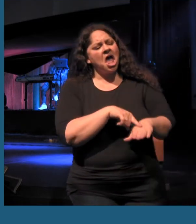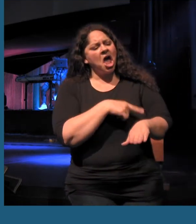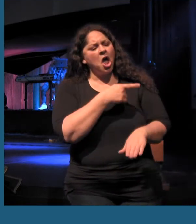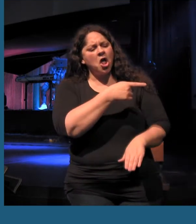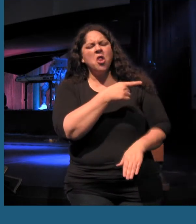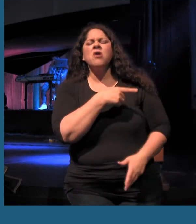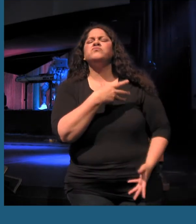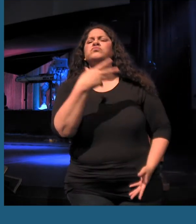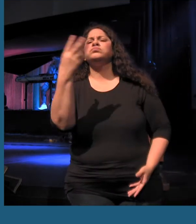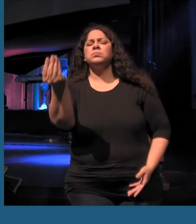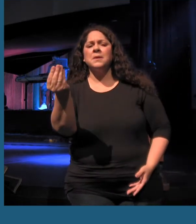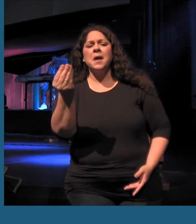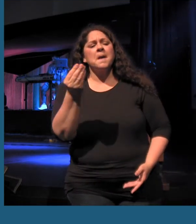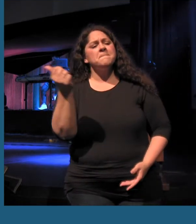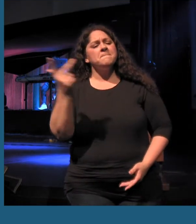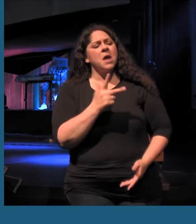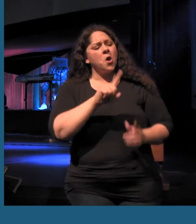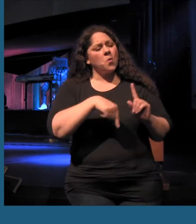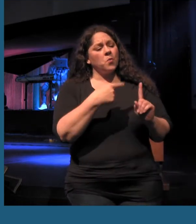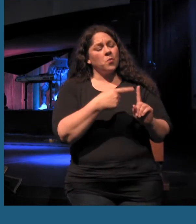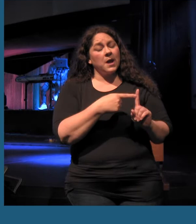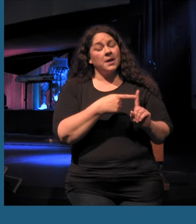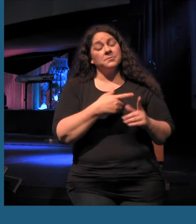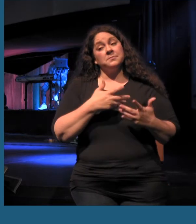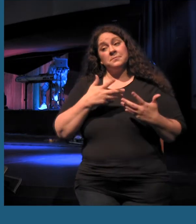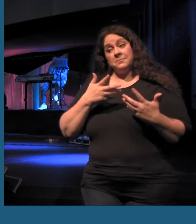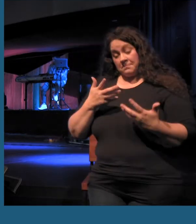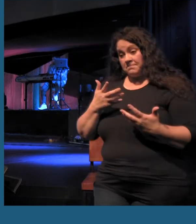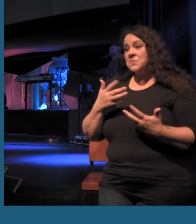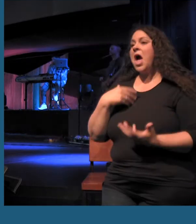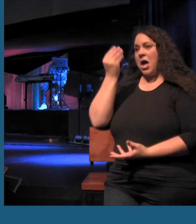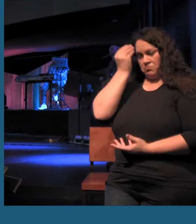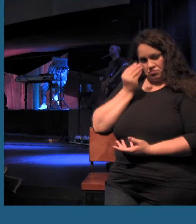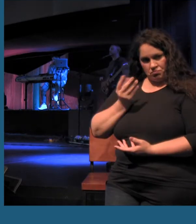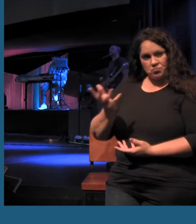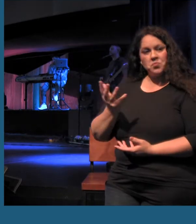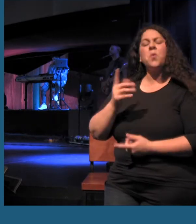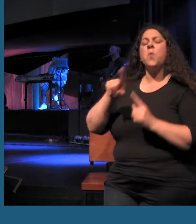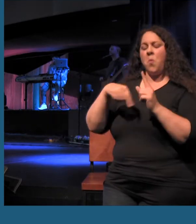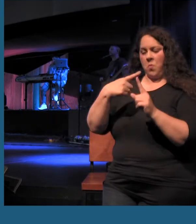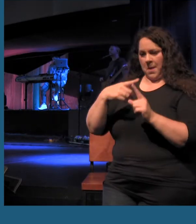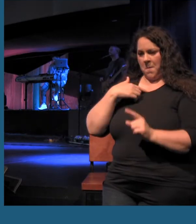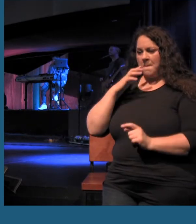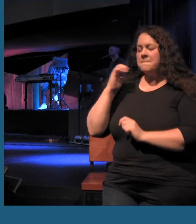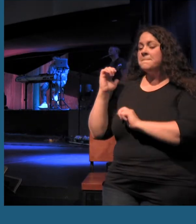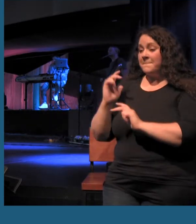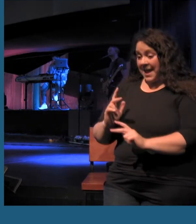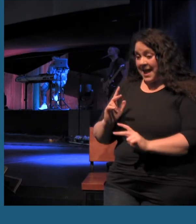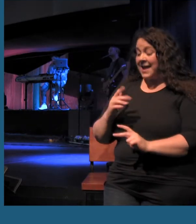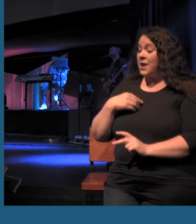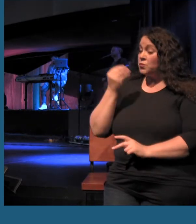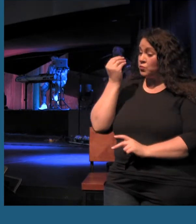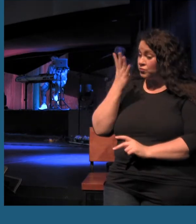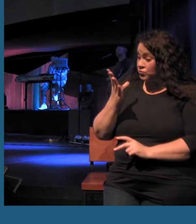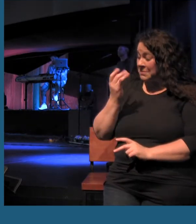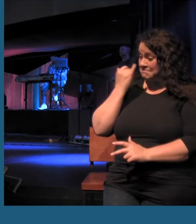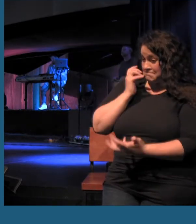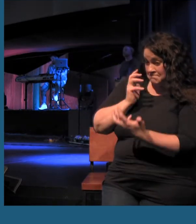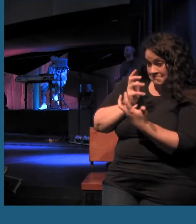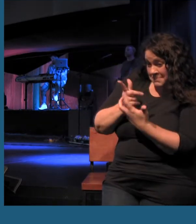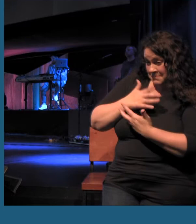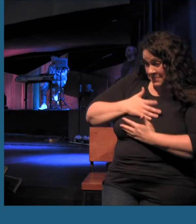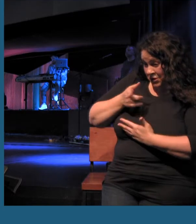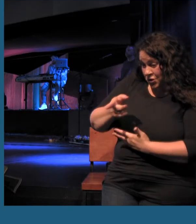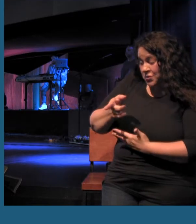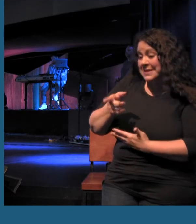back? It pleased the king to send me, so I set a time. I also said to him, if it pleases the king, may